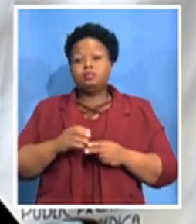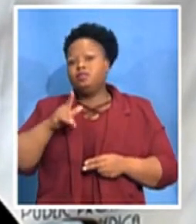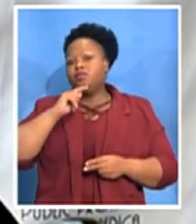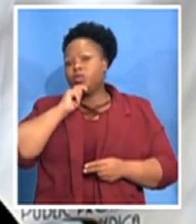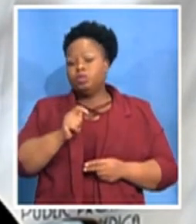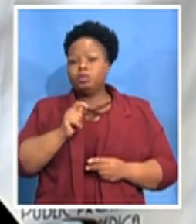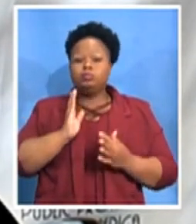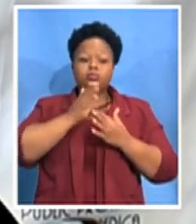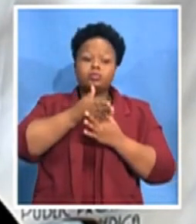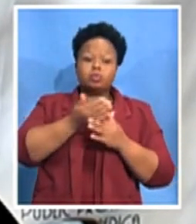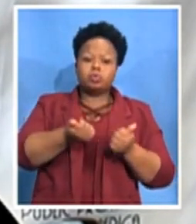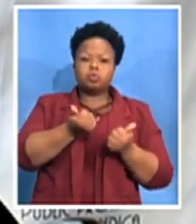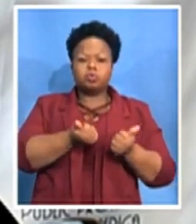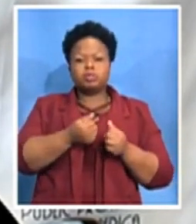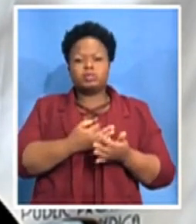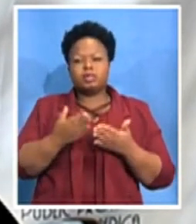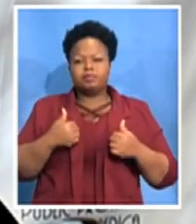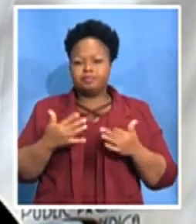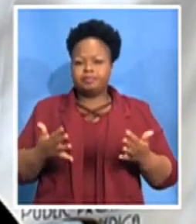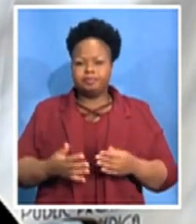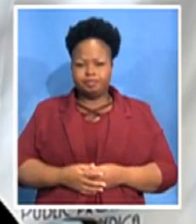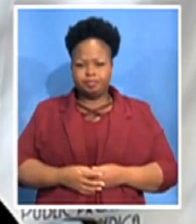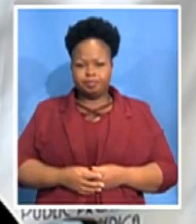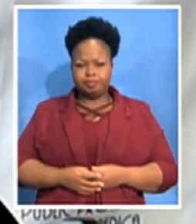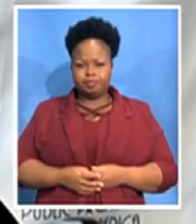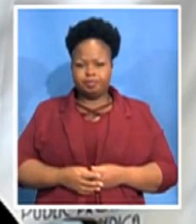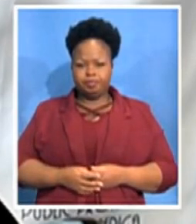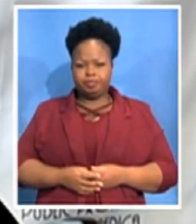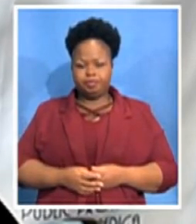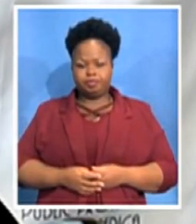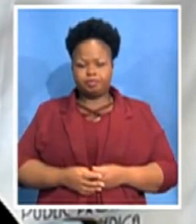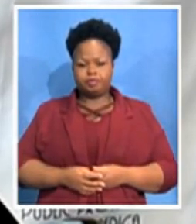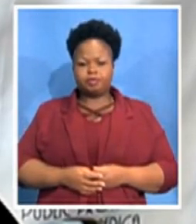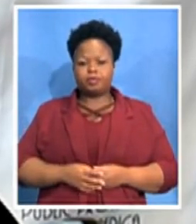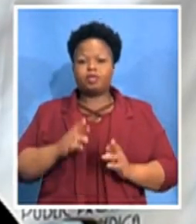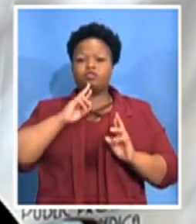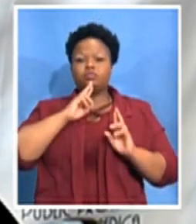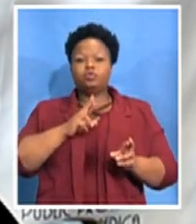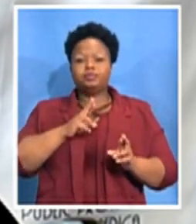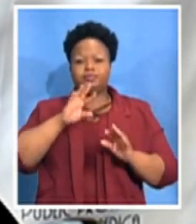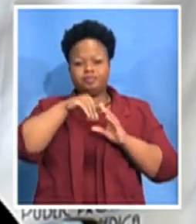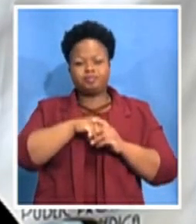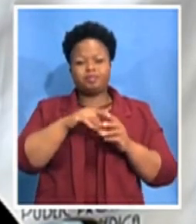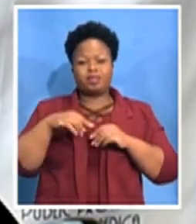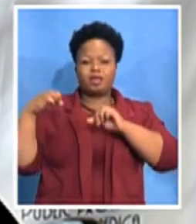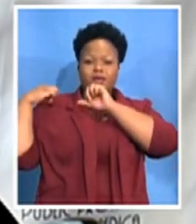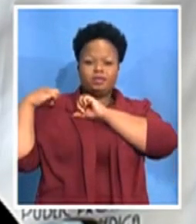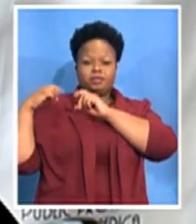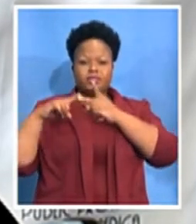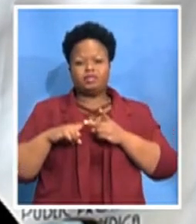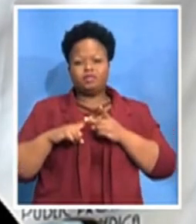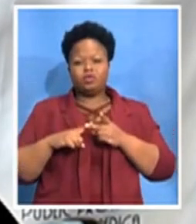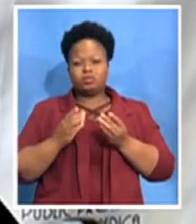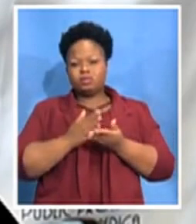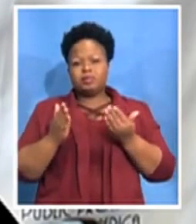underway. The report covers accountability and undertakings for inadequate service delivery.